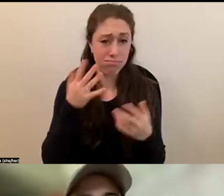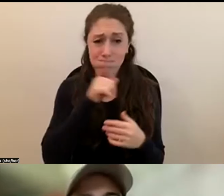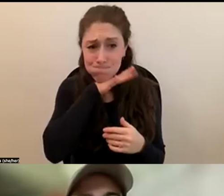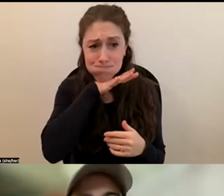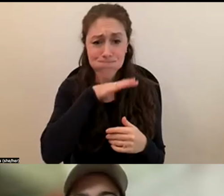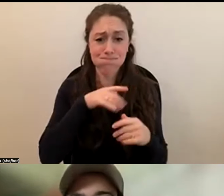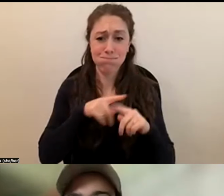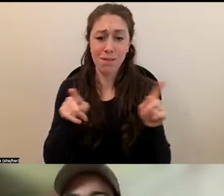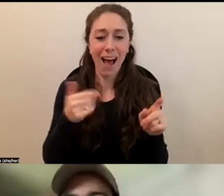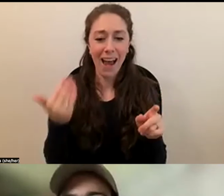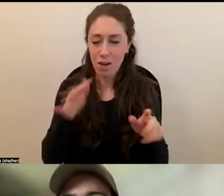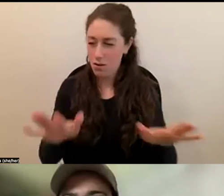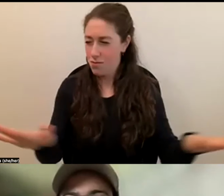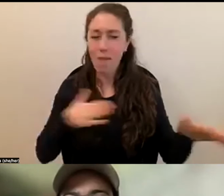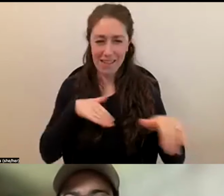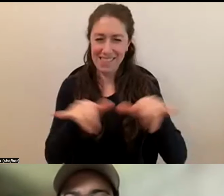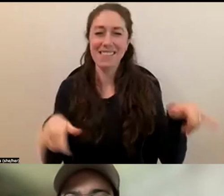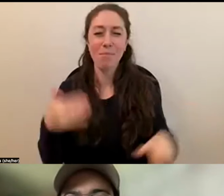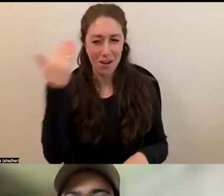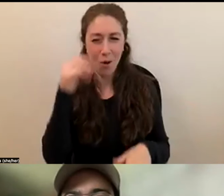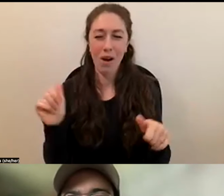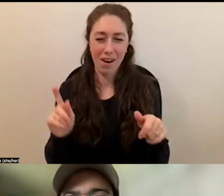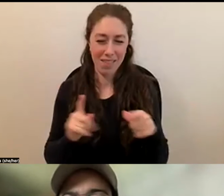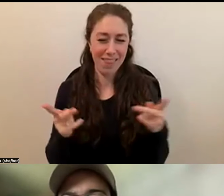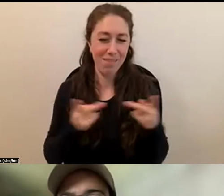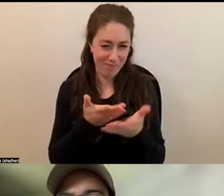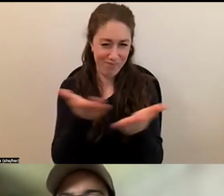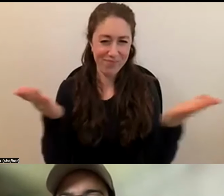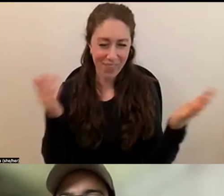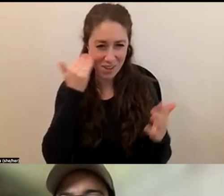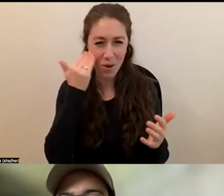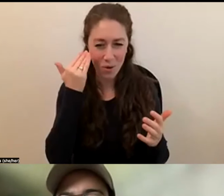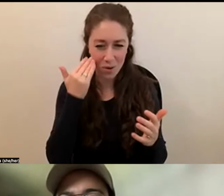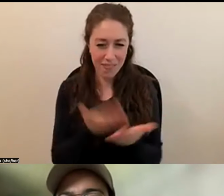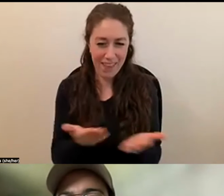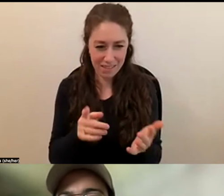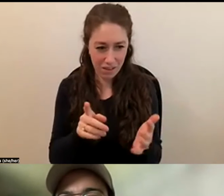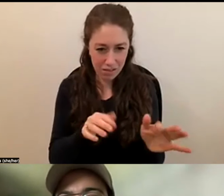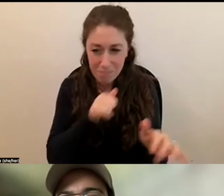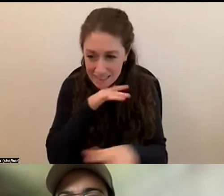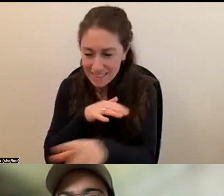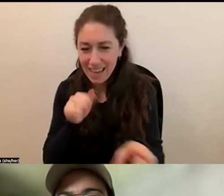one that knows where everything is at. So Cyrus and I work good together because